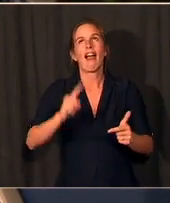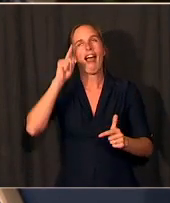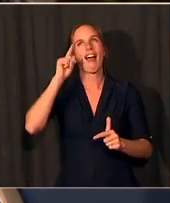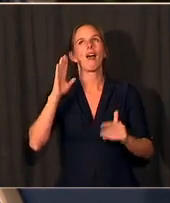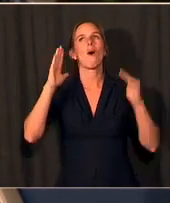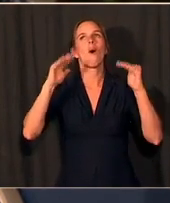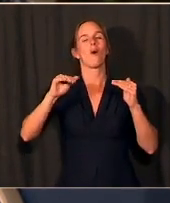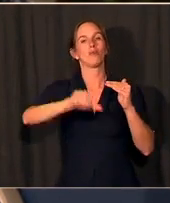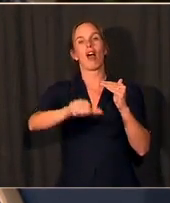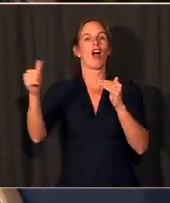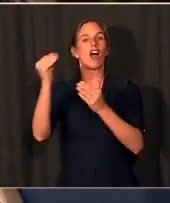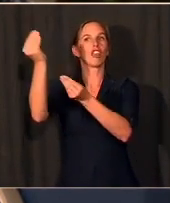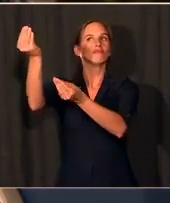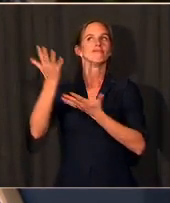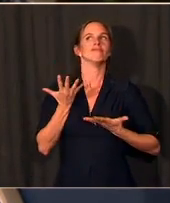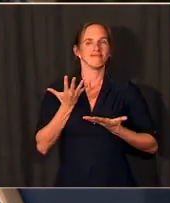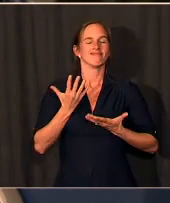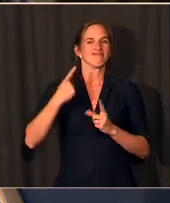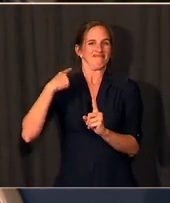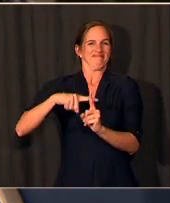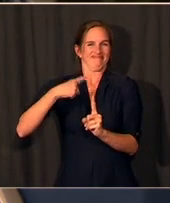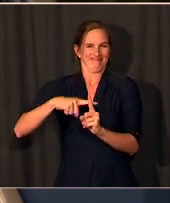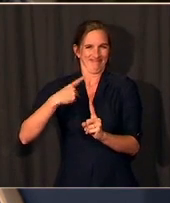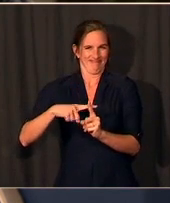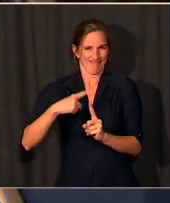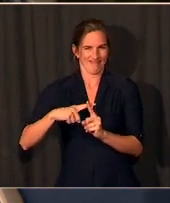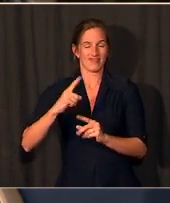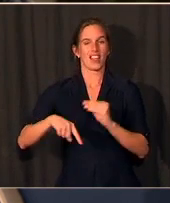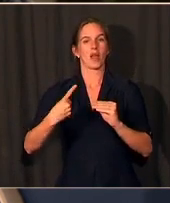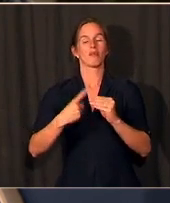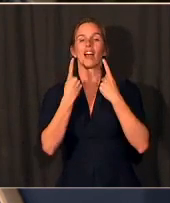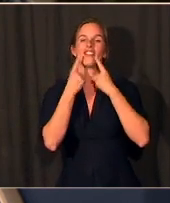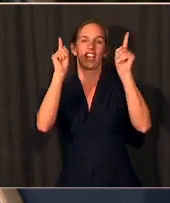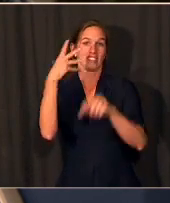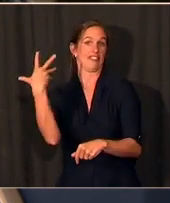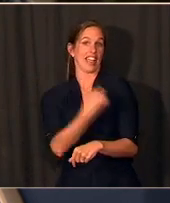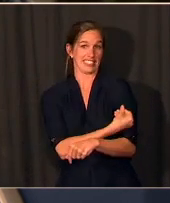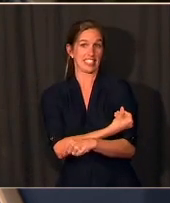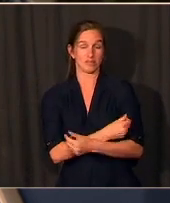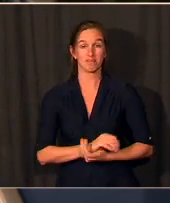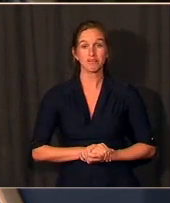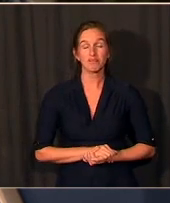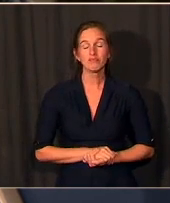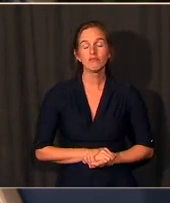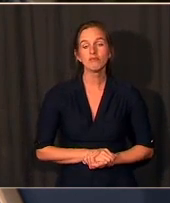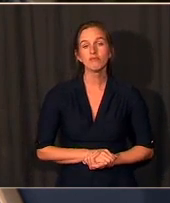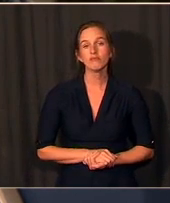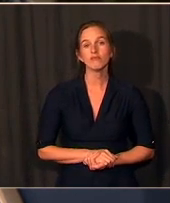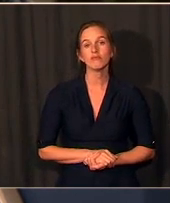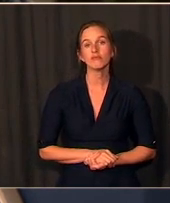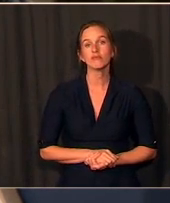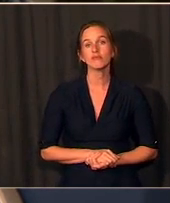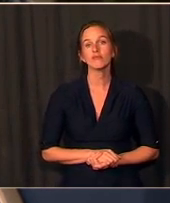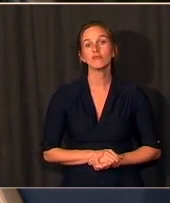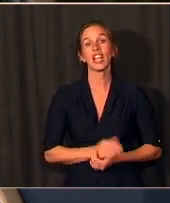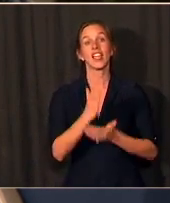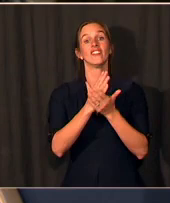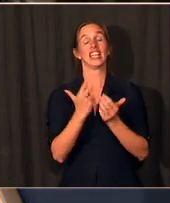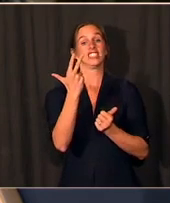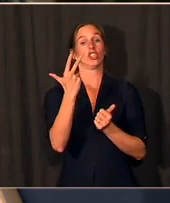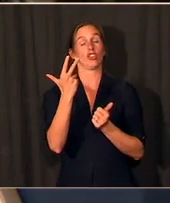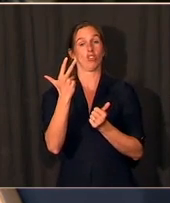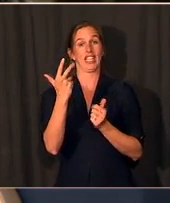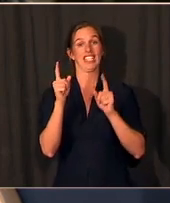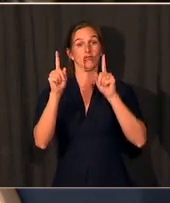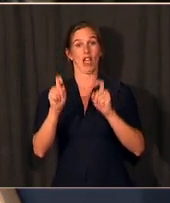another very good information regarding an efficacious vaccine. The 2 other vaccines that are in phase 3 trial that are using